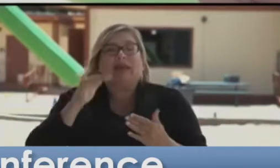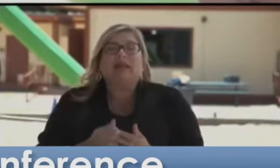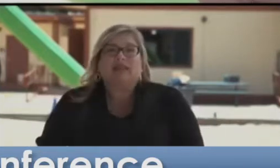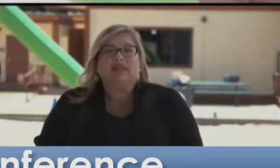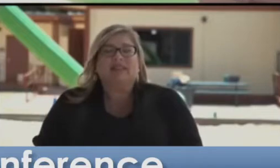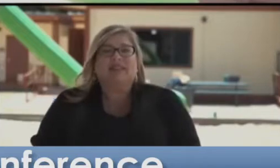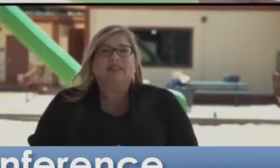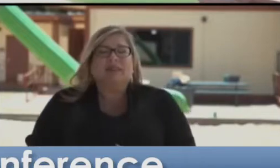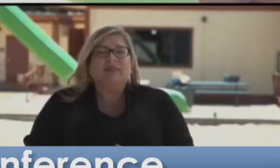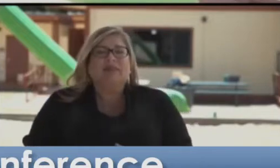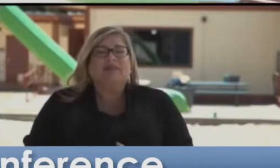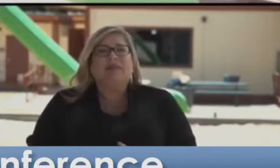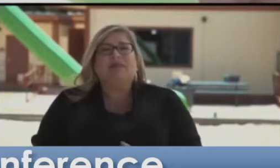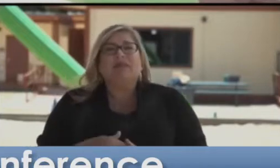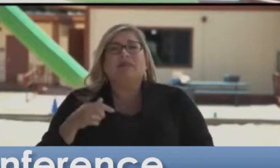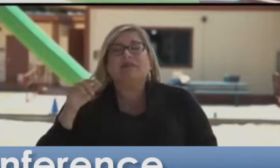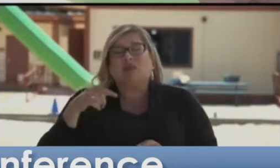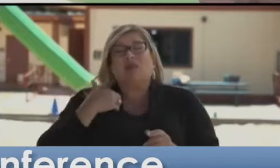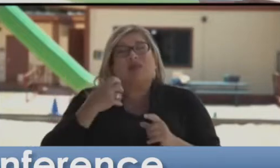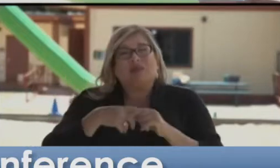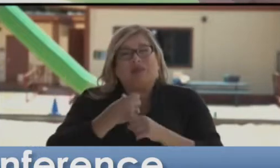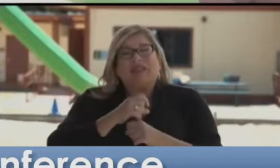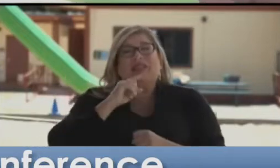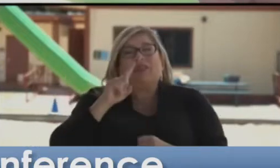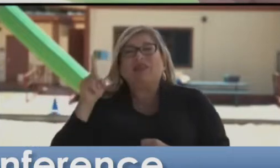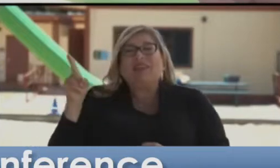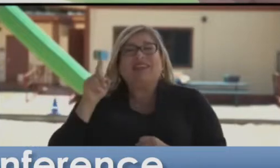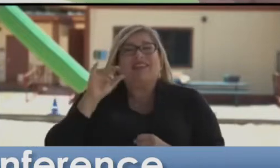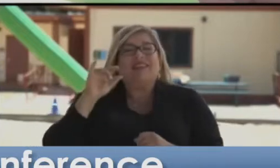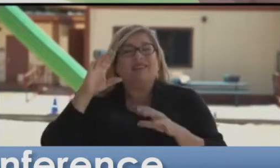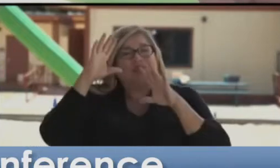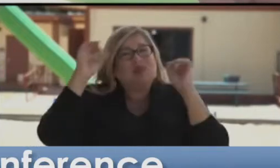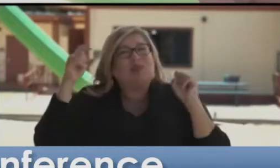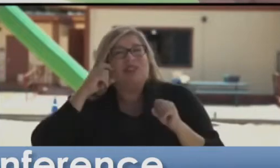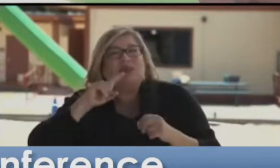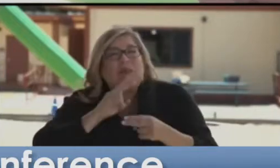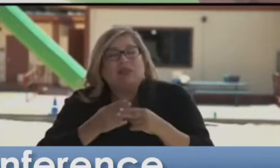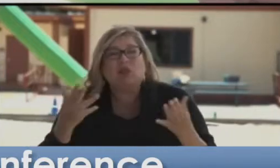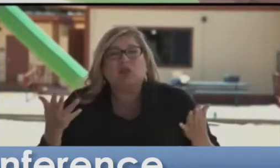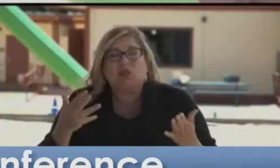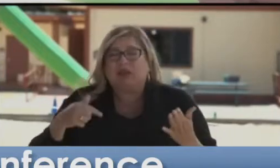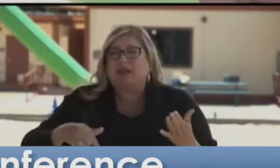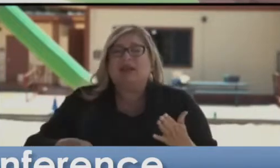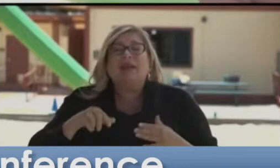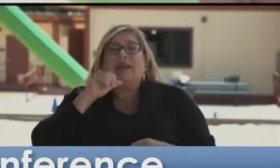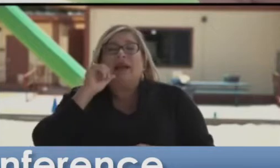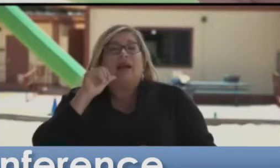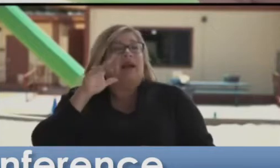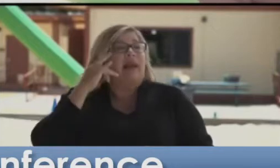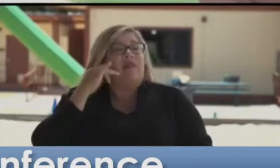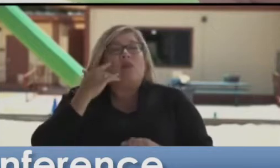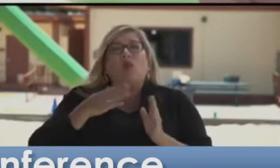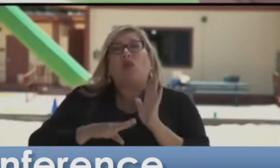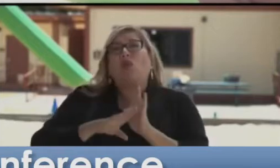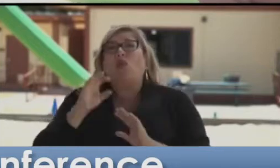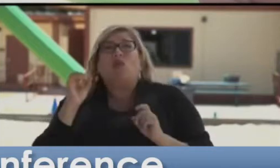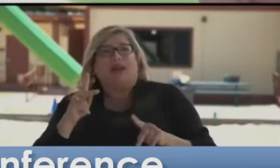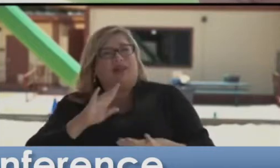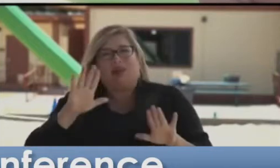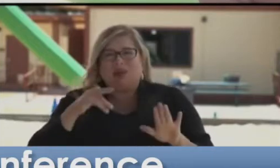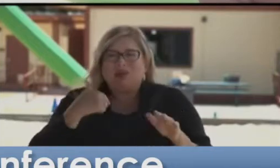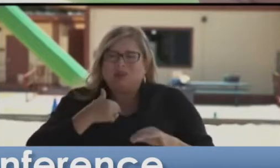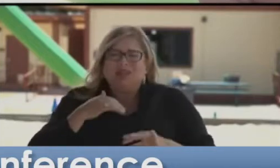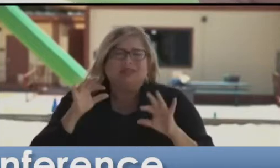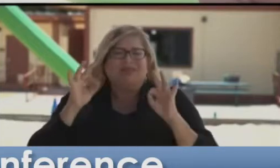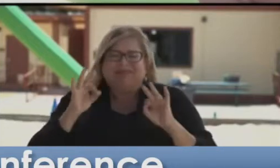making a point that the superintendent just made. We're not coming back as a state. The state is roaring back after a